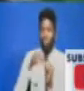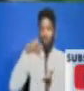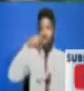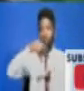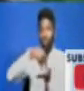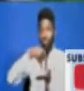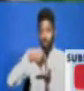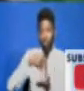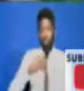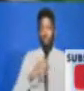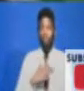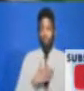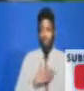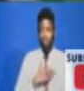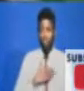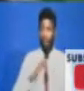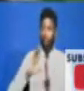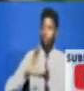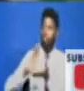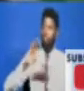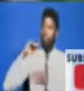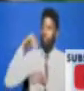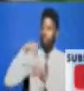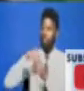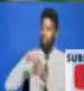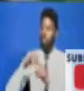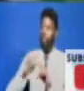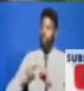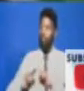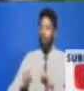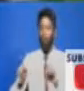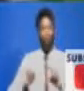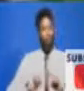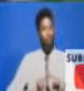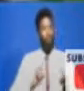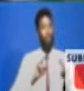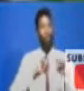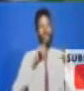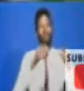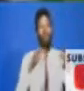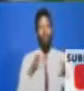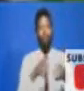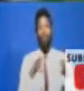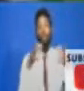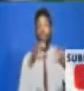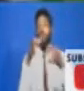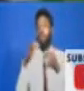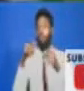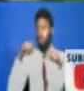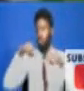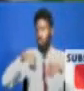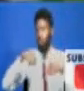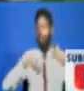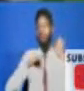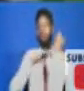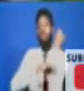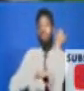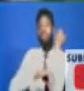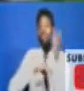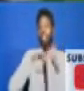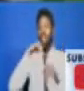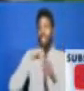my investments in various companies in this country and